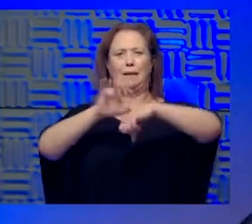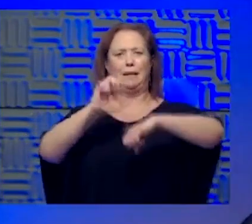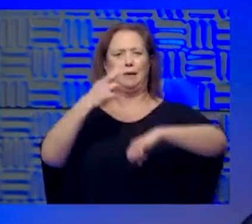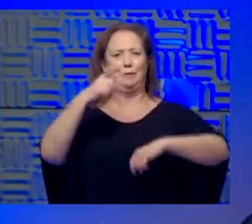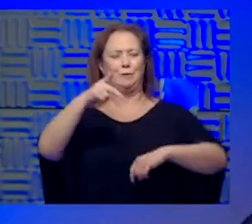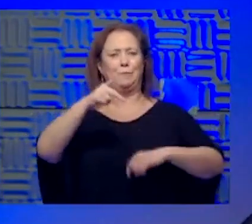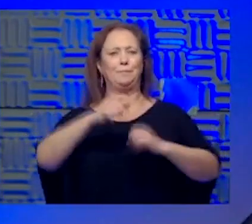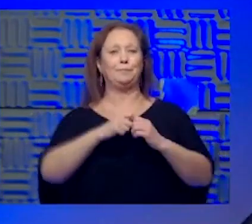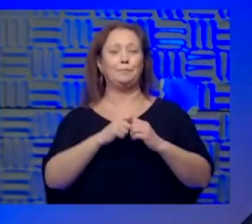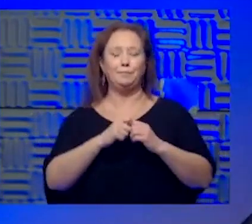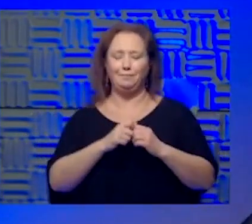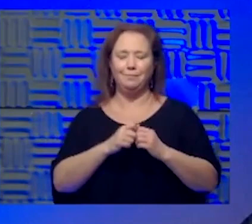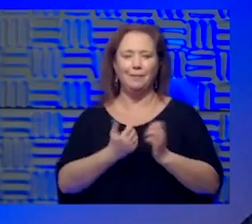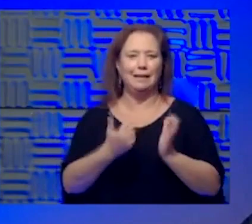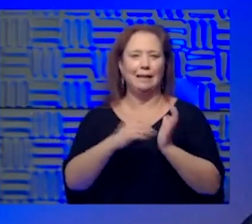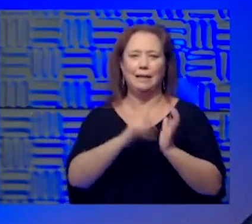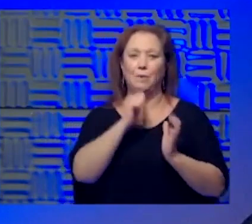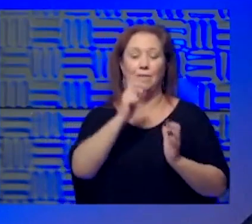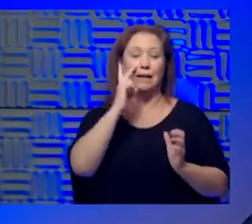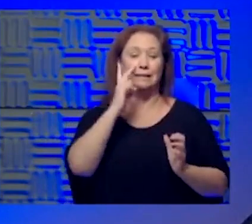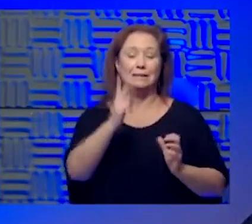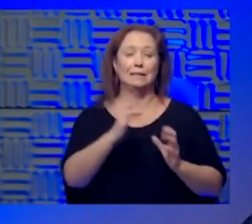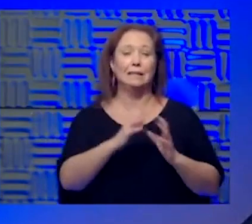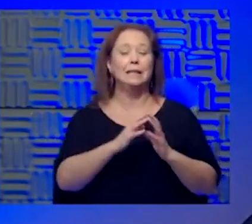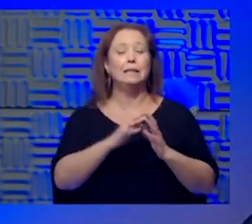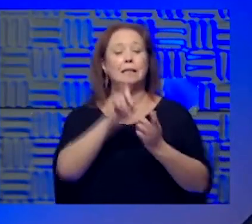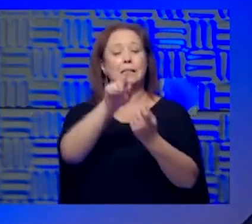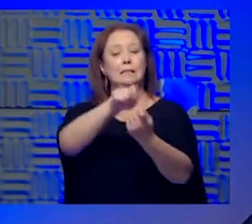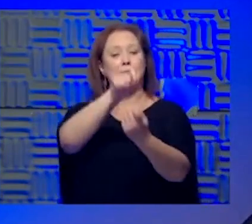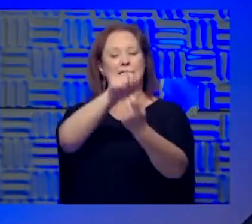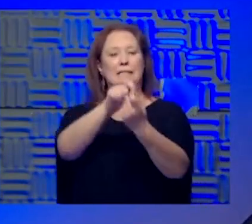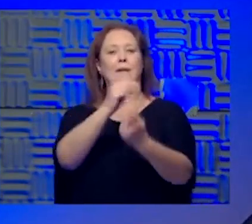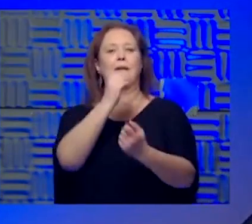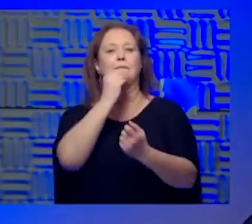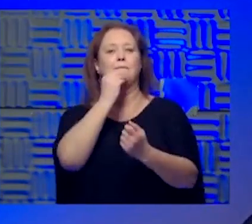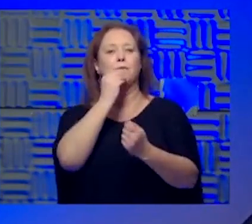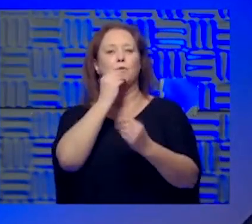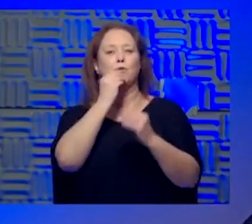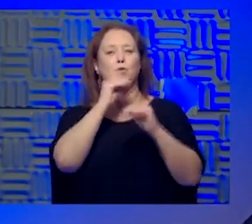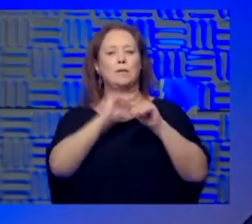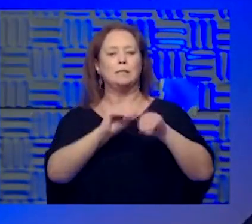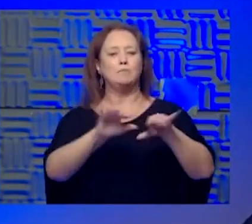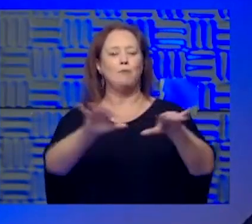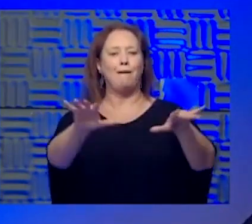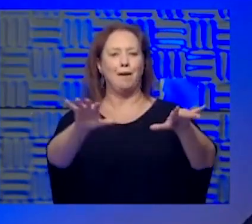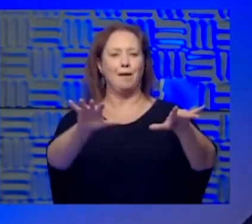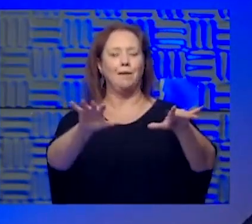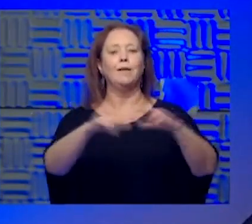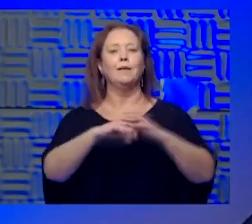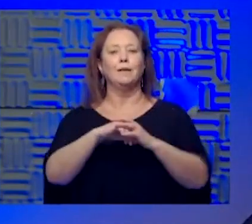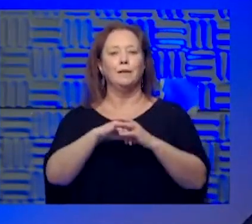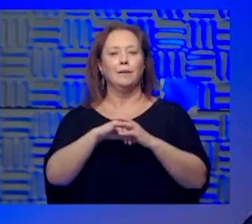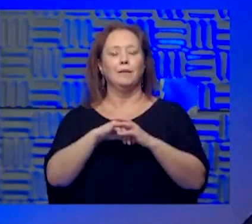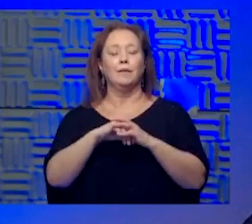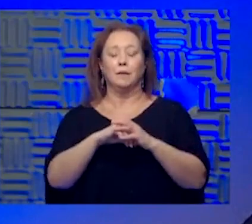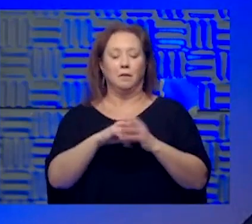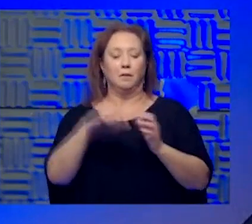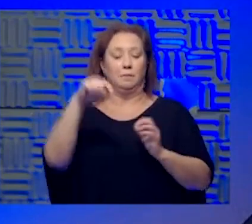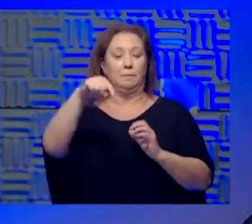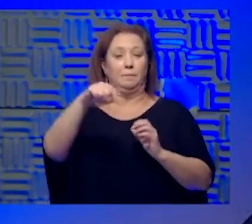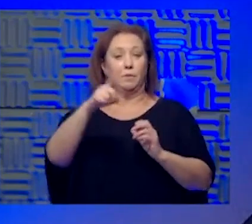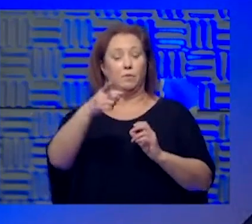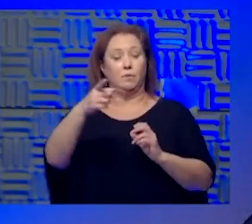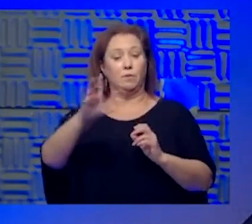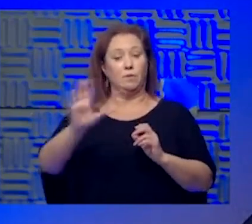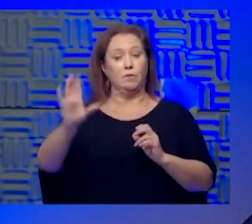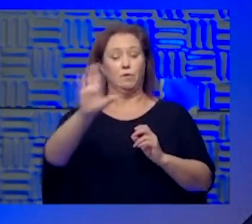think, again, we really haven't seen specific foodborne spread. That's not what this is. So even if you